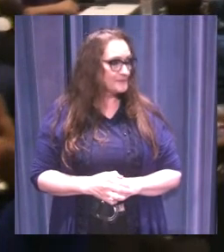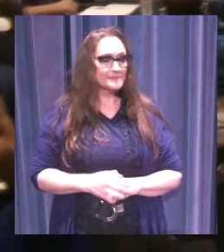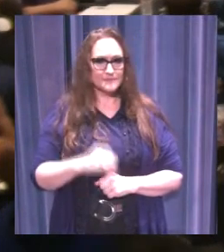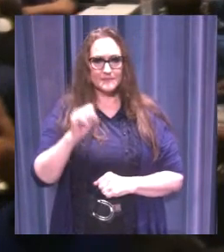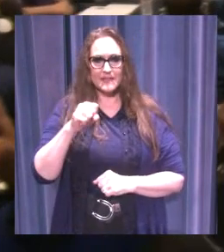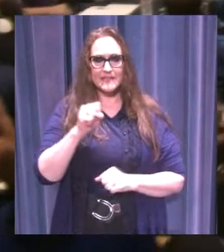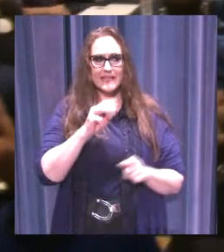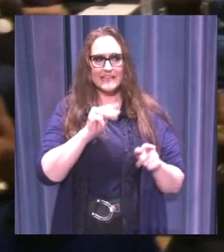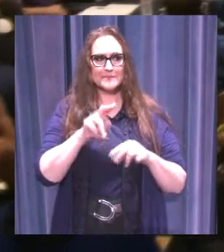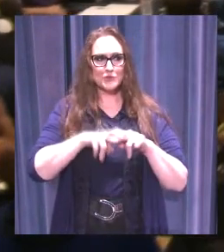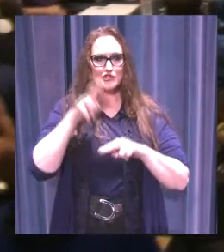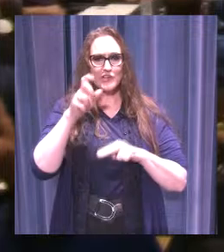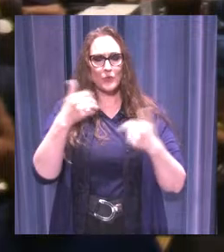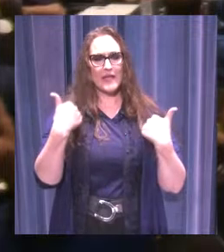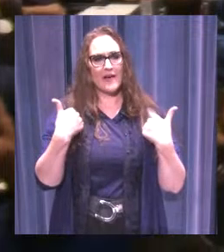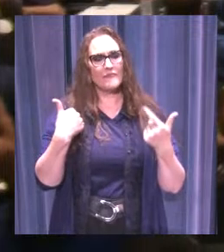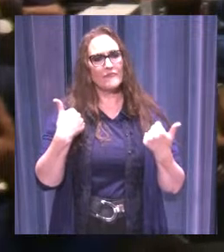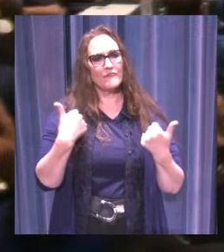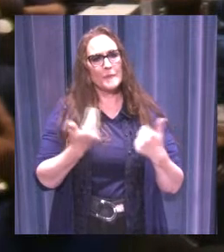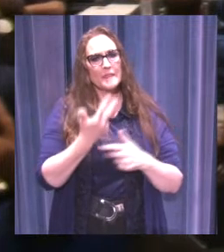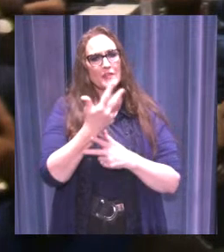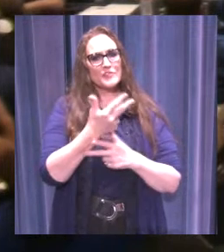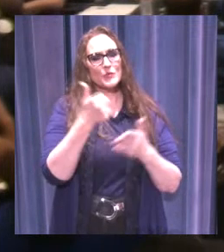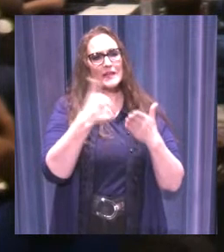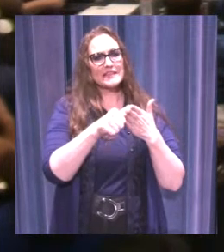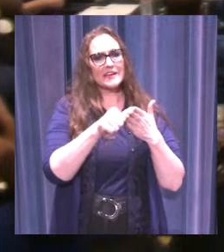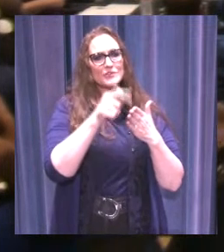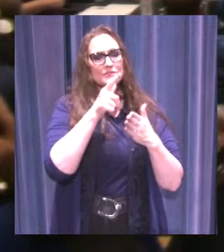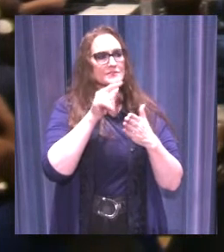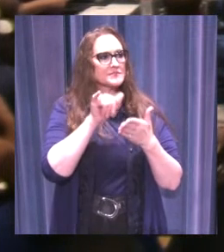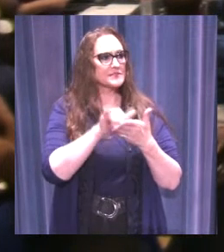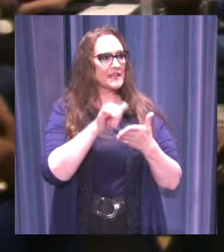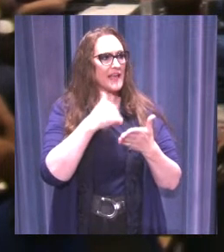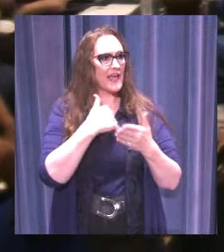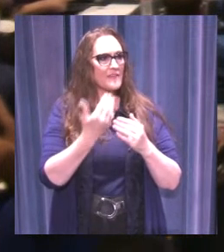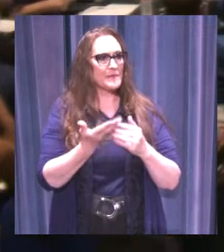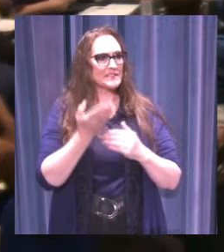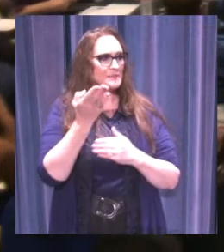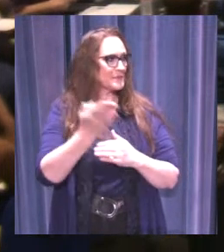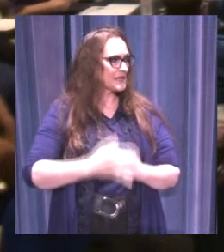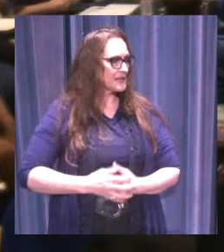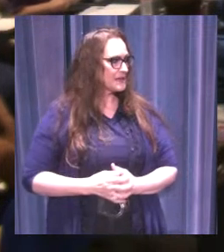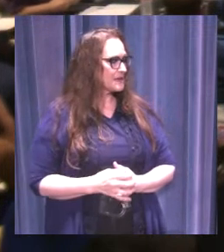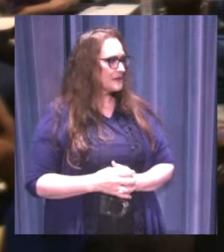Yes, Mr. Chair, we have 3 letters that have been submitted.